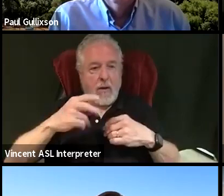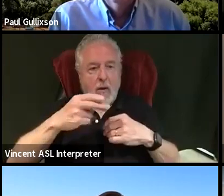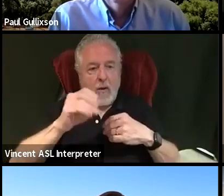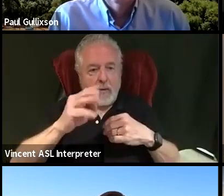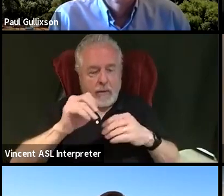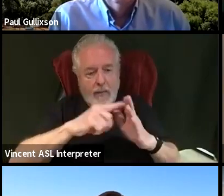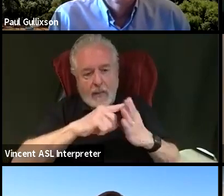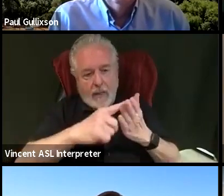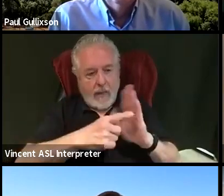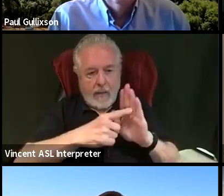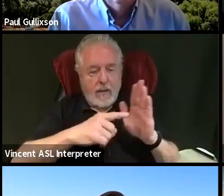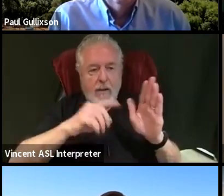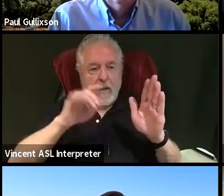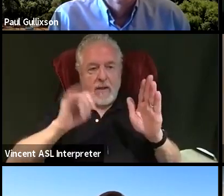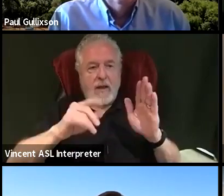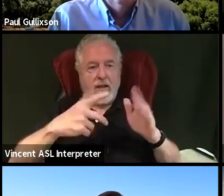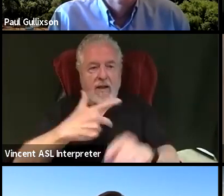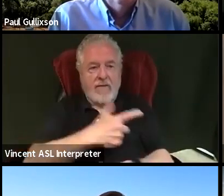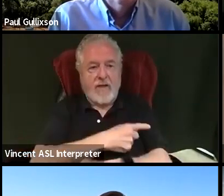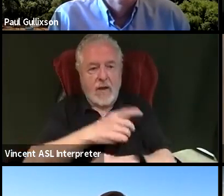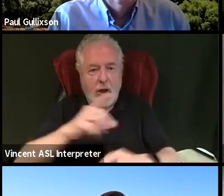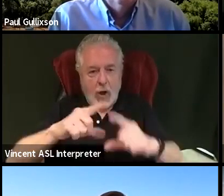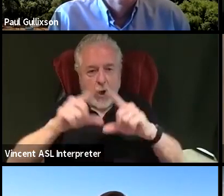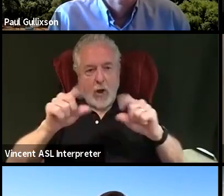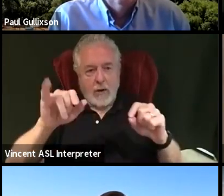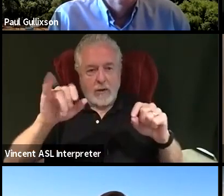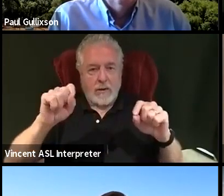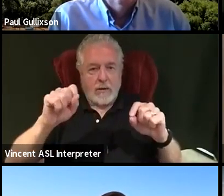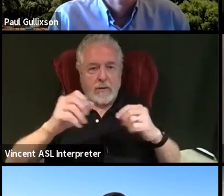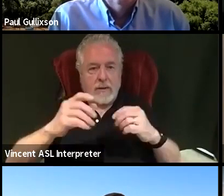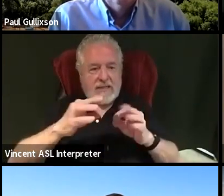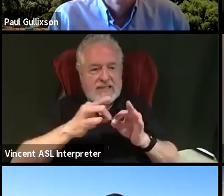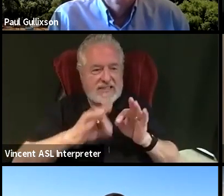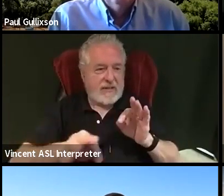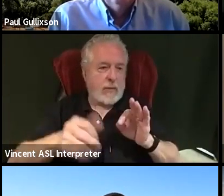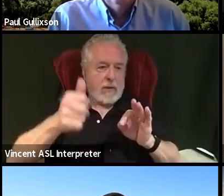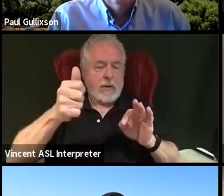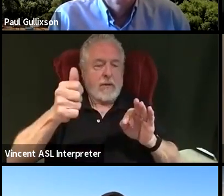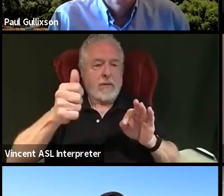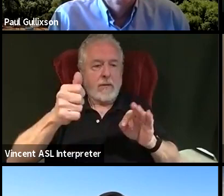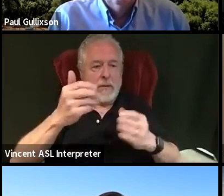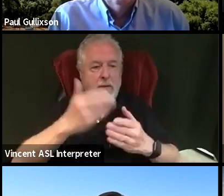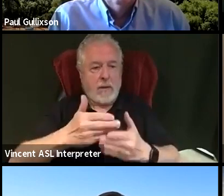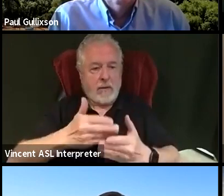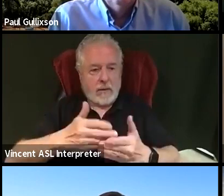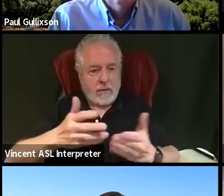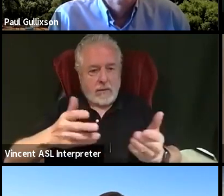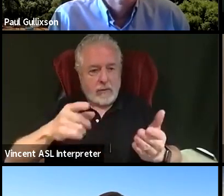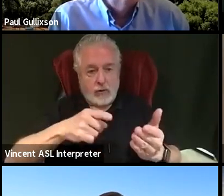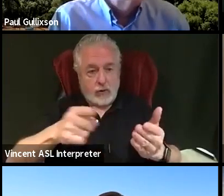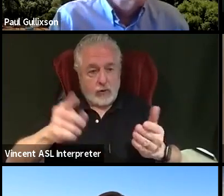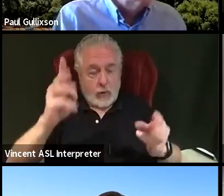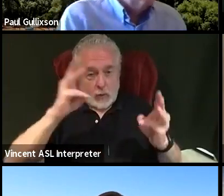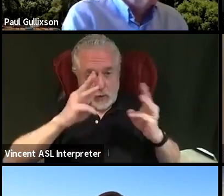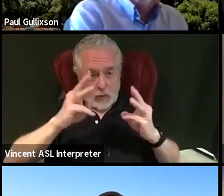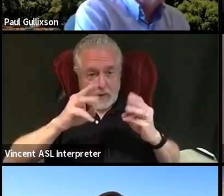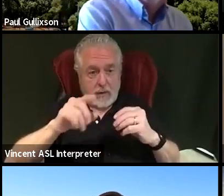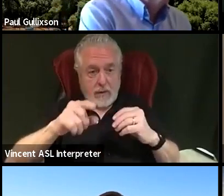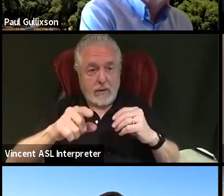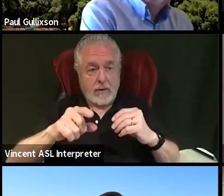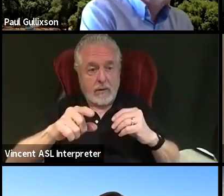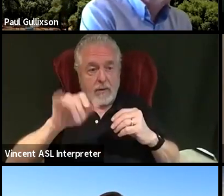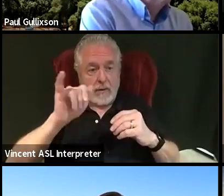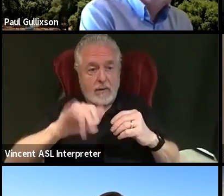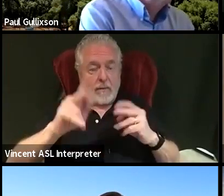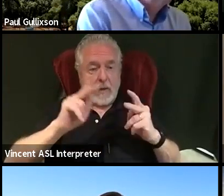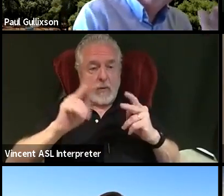so forth. A vaccination card is a much simpler document. Are you worried at all